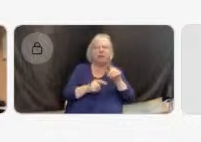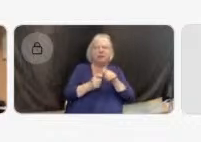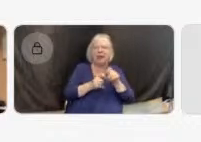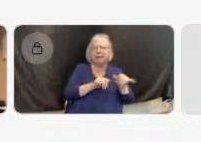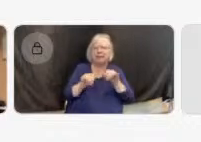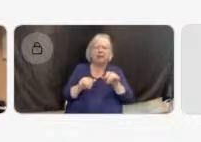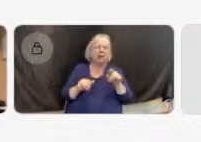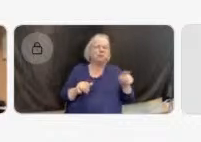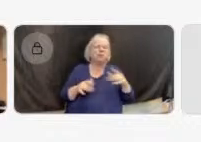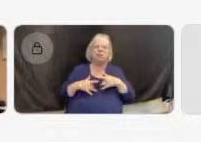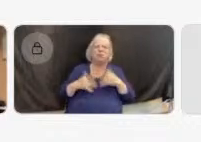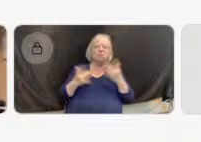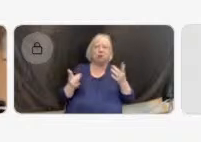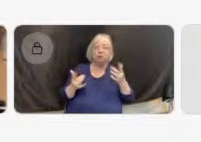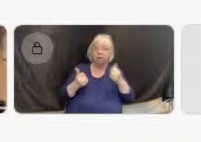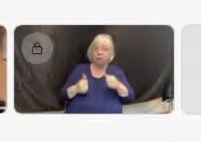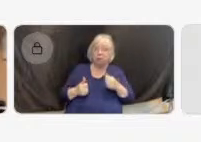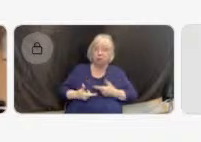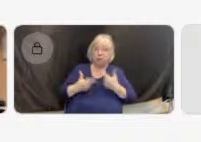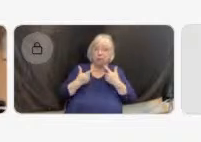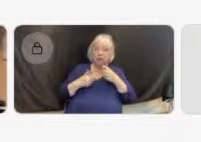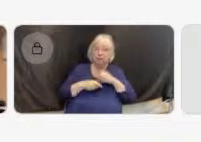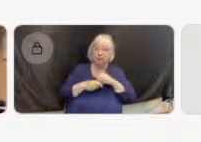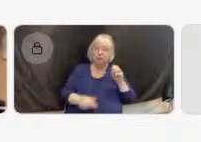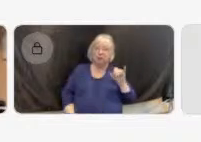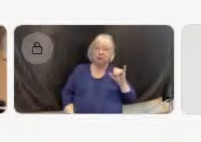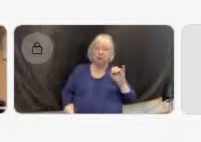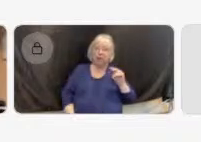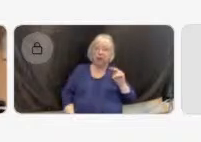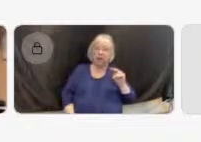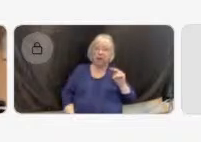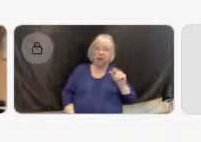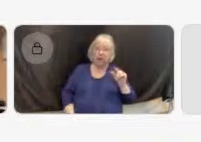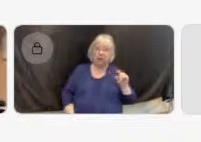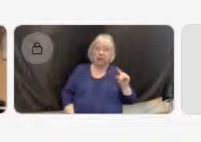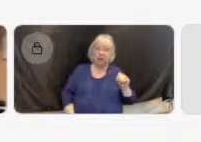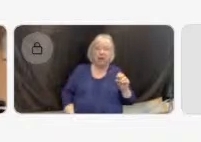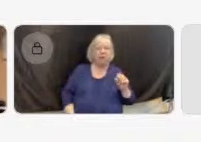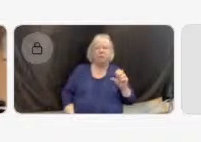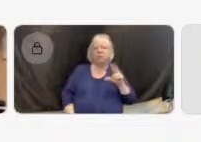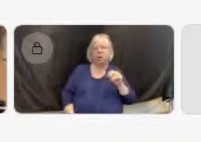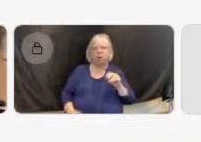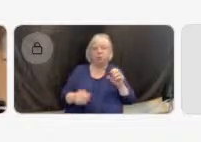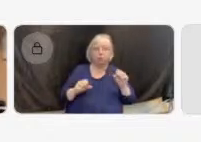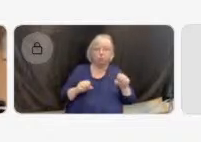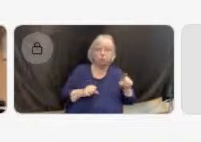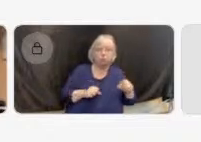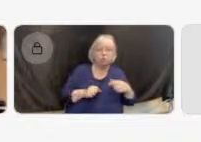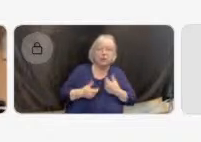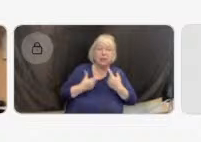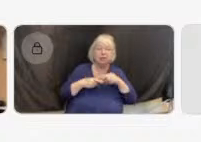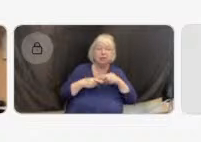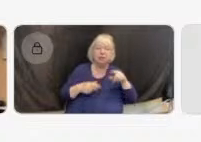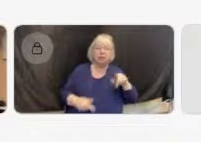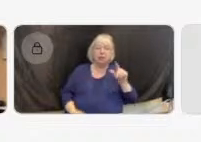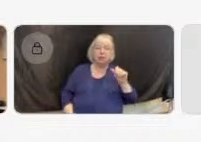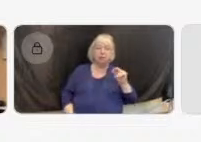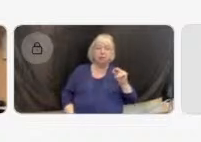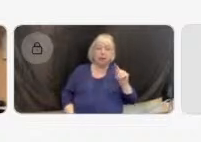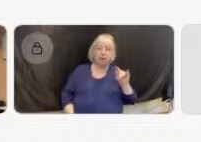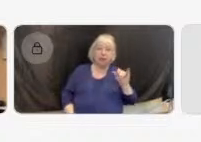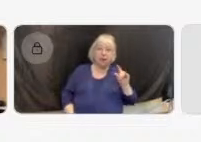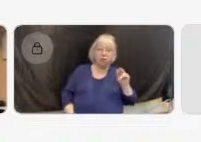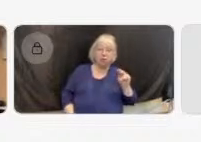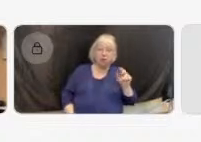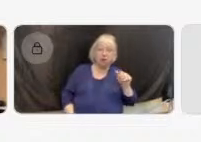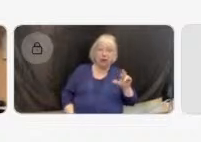is thrilled. Could she live in Sienna Lakes? She could not. Could she live in Plantation Acres? Nope. I suspect that our neighbors